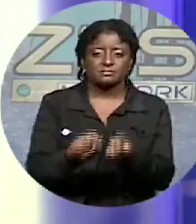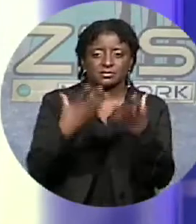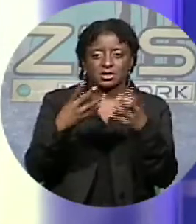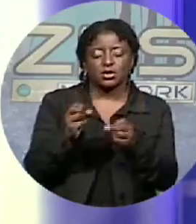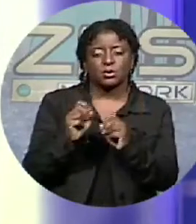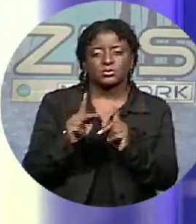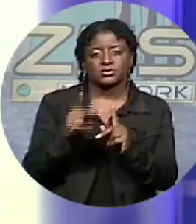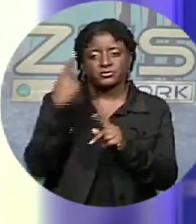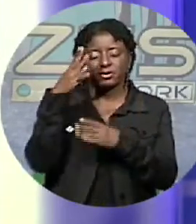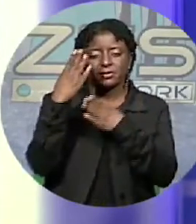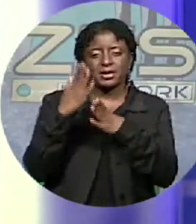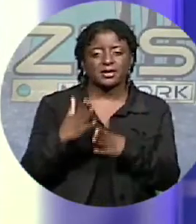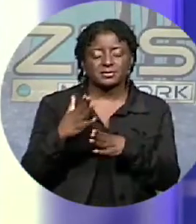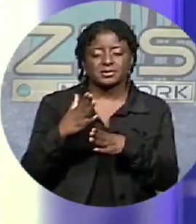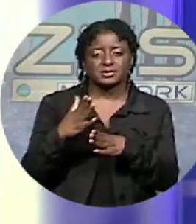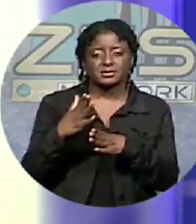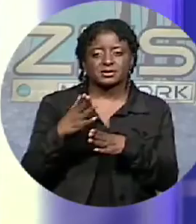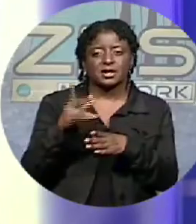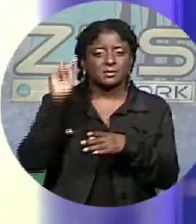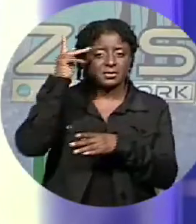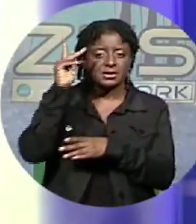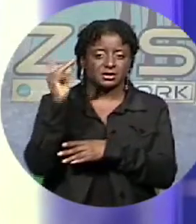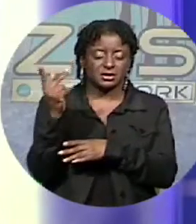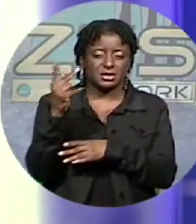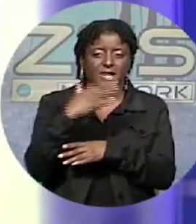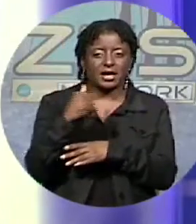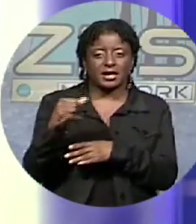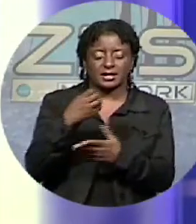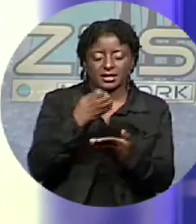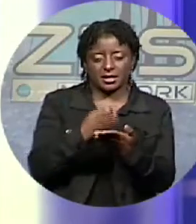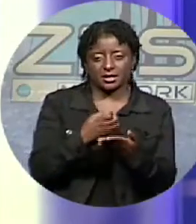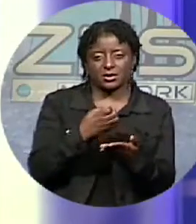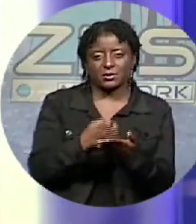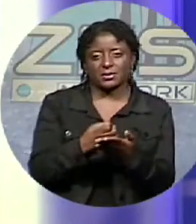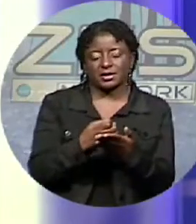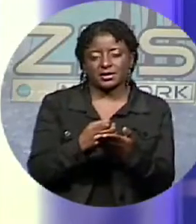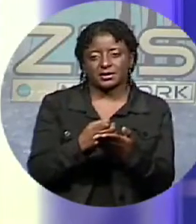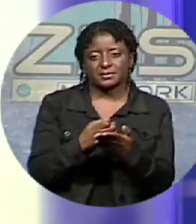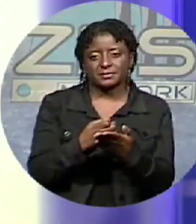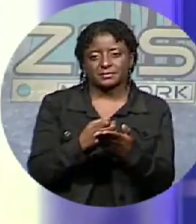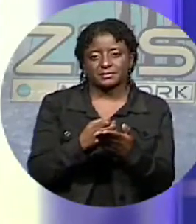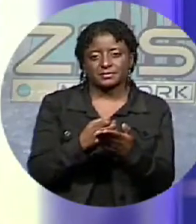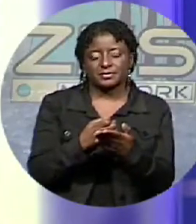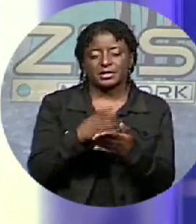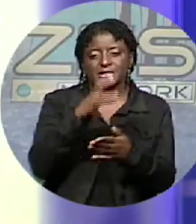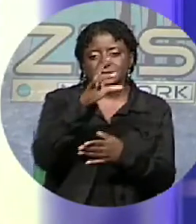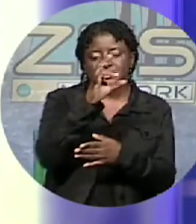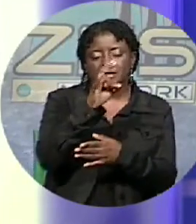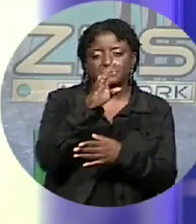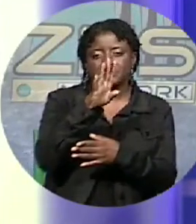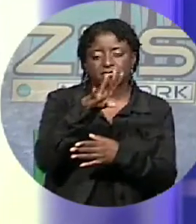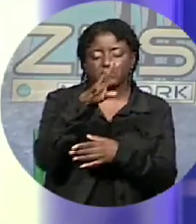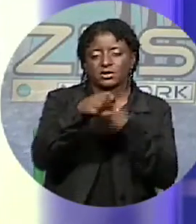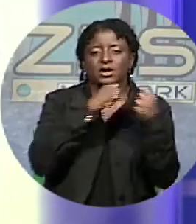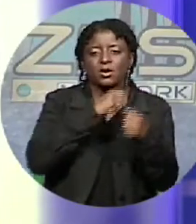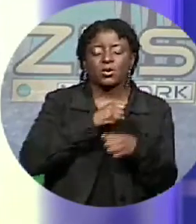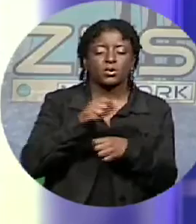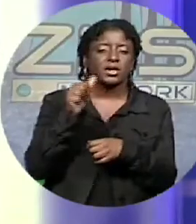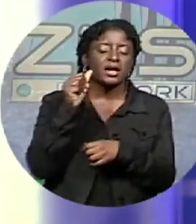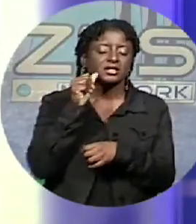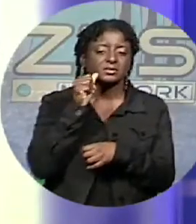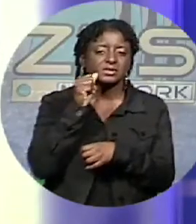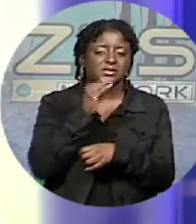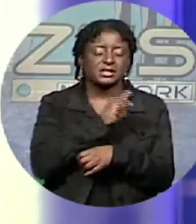from a political but economic and social standpoint. Our friend Carrie sat down with 74-year-old Altamese Isaacs, who was